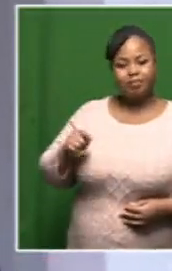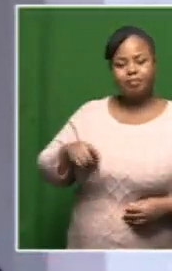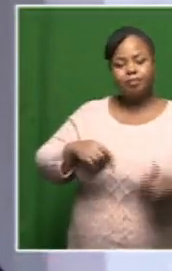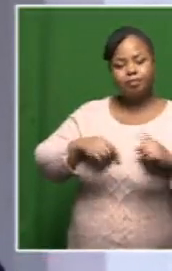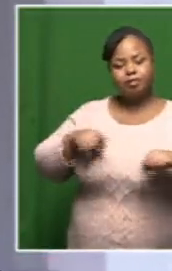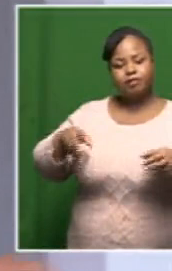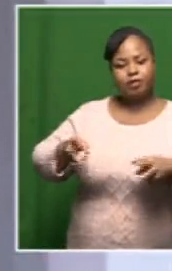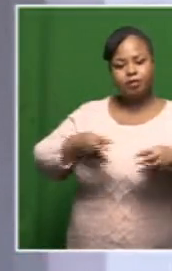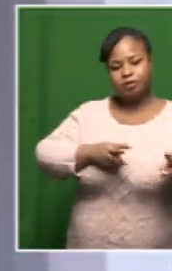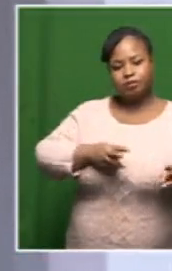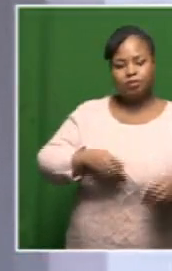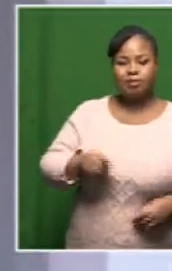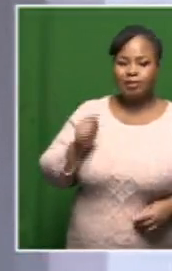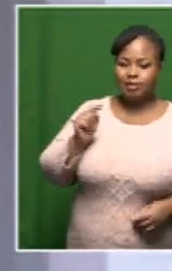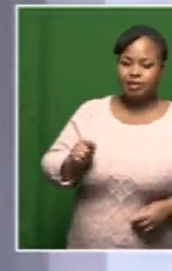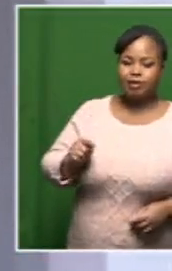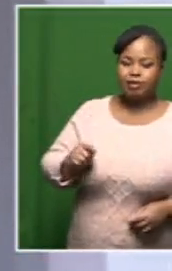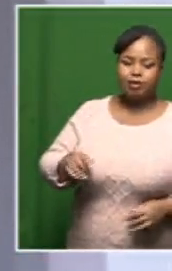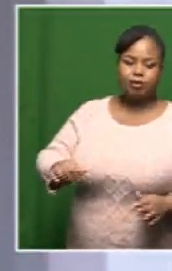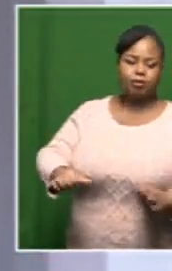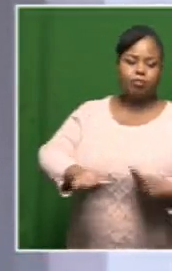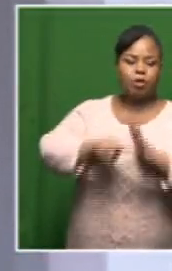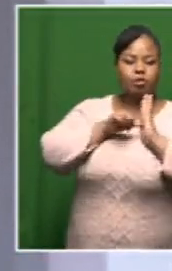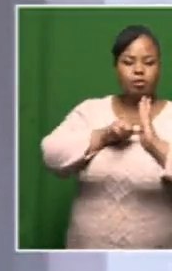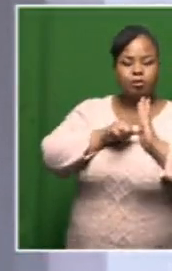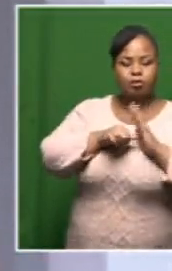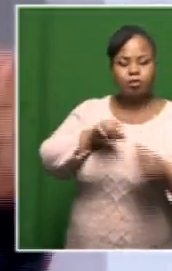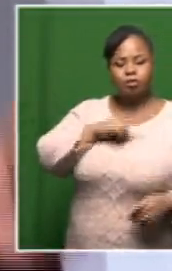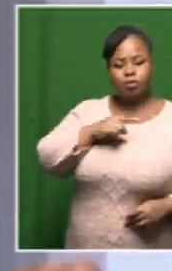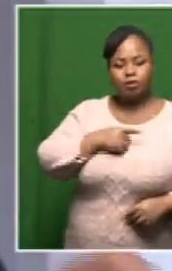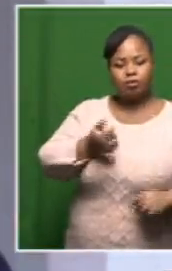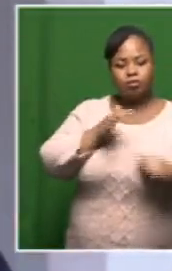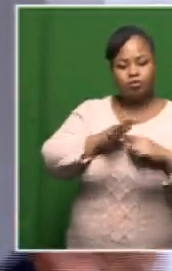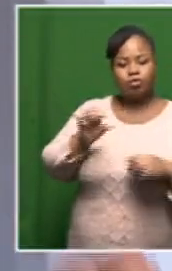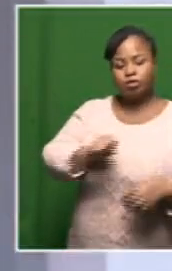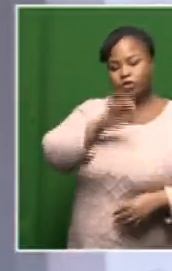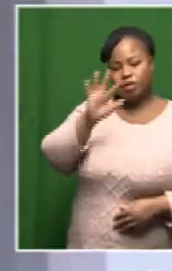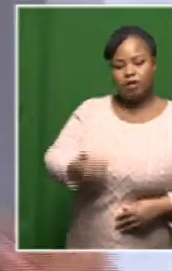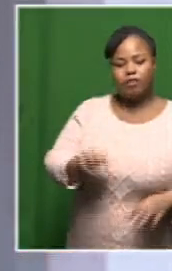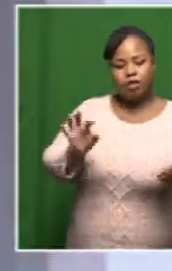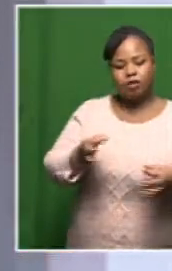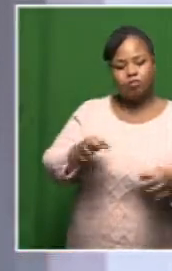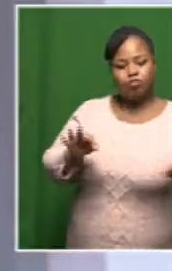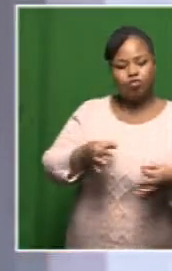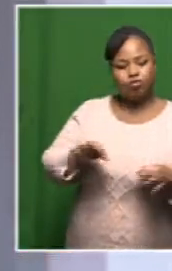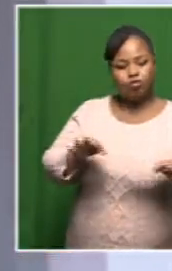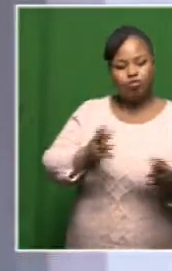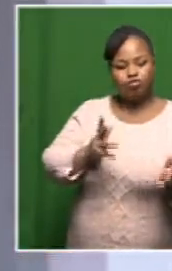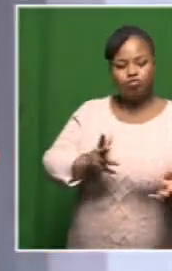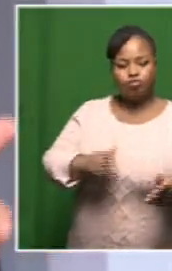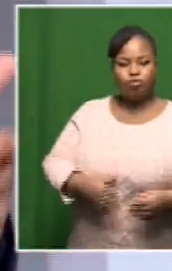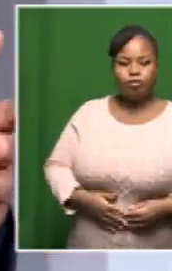styles, these are very important styles that they define South African musician. And also,